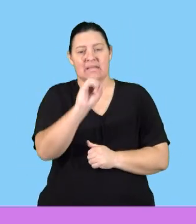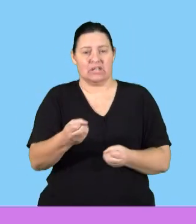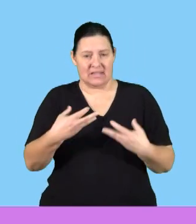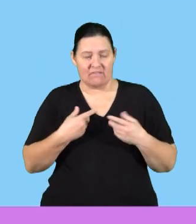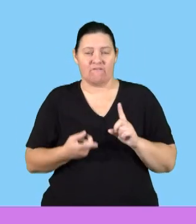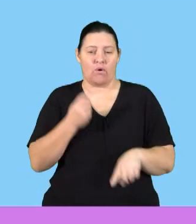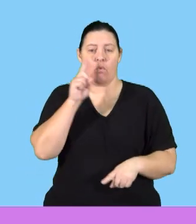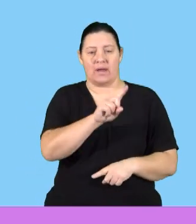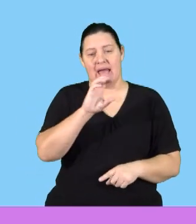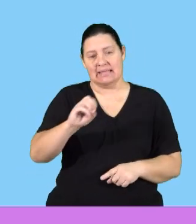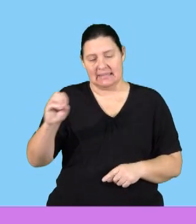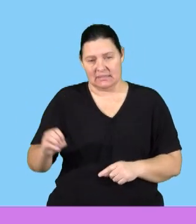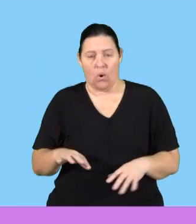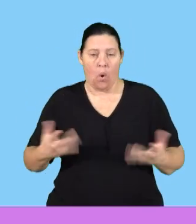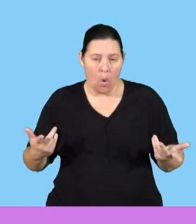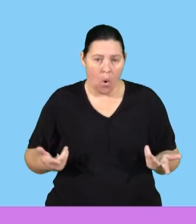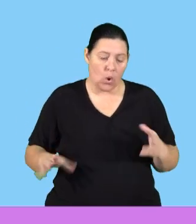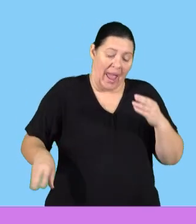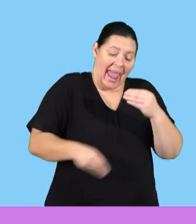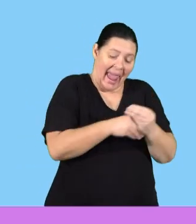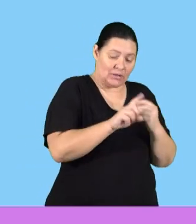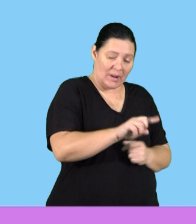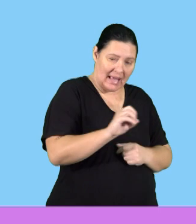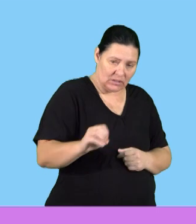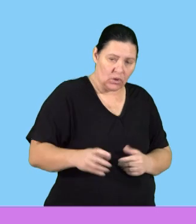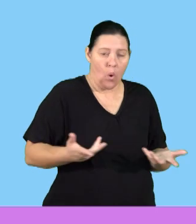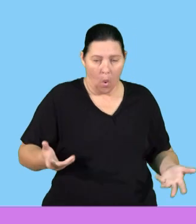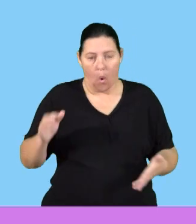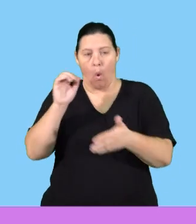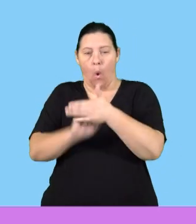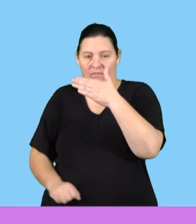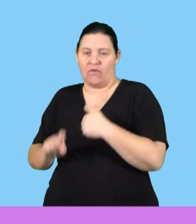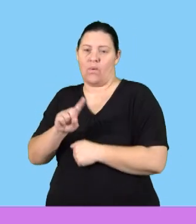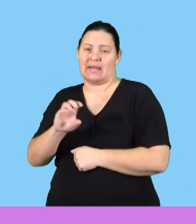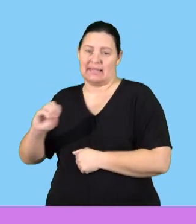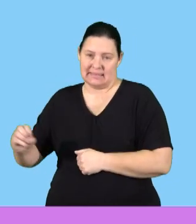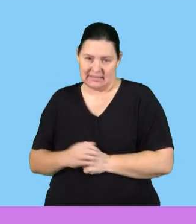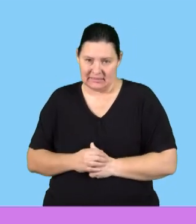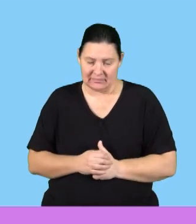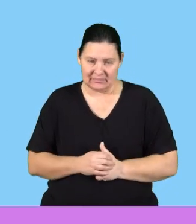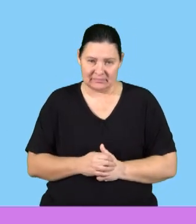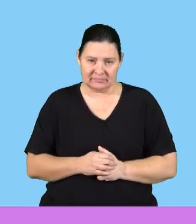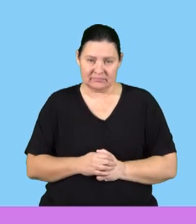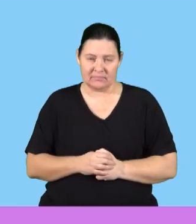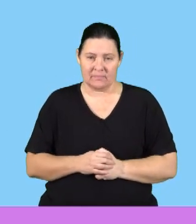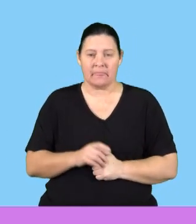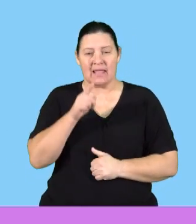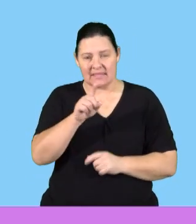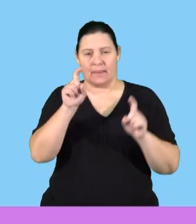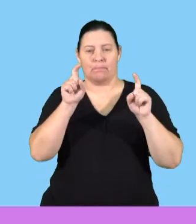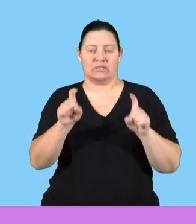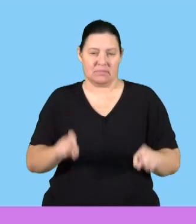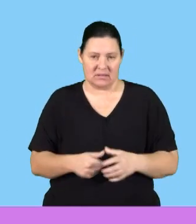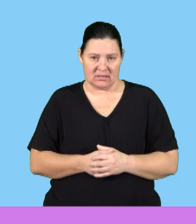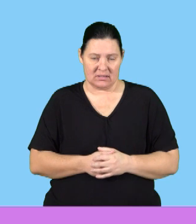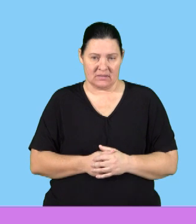given from 100. It's either you add it to 100 or you subtract it from the 100. So that is